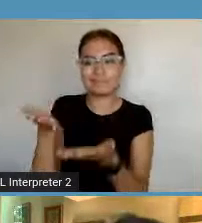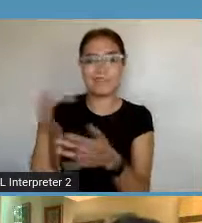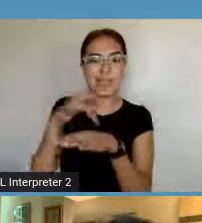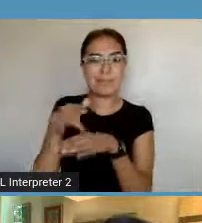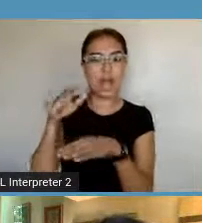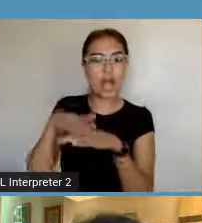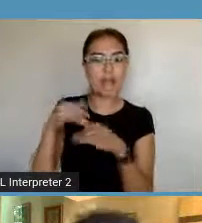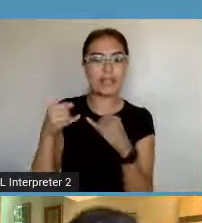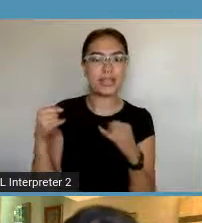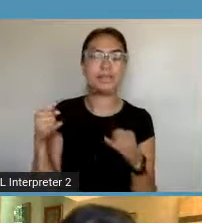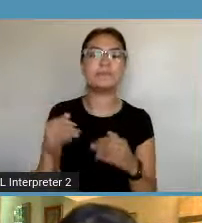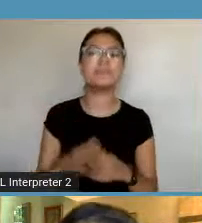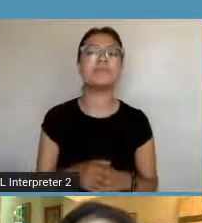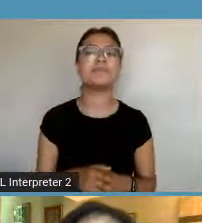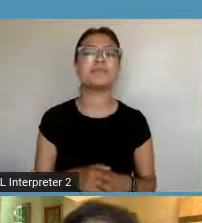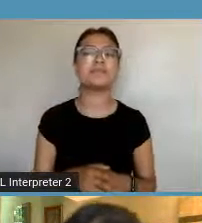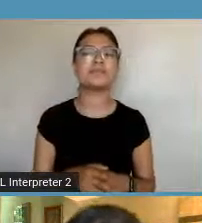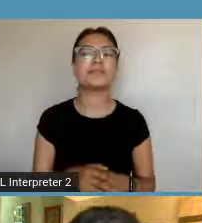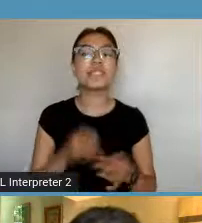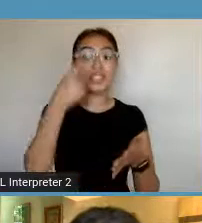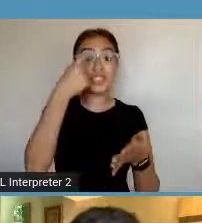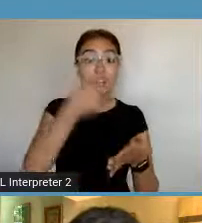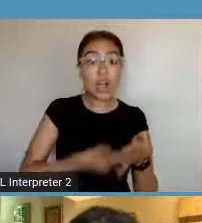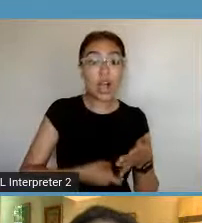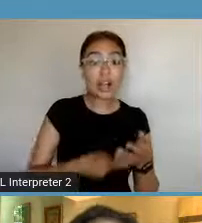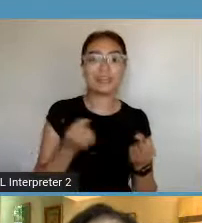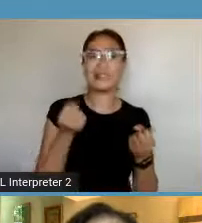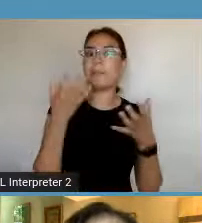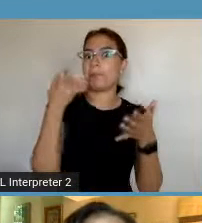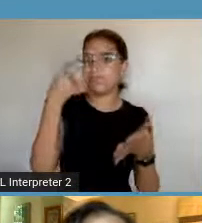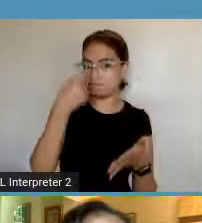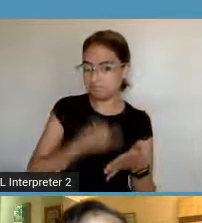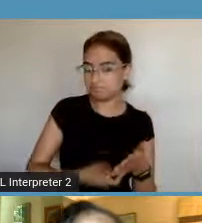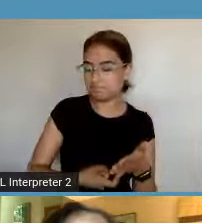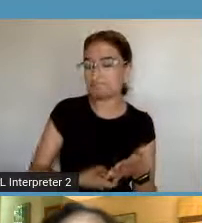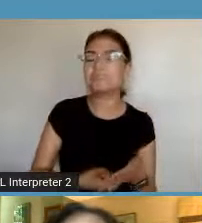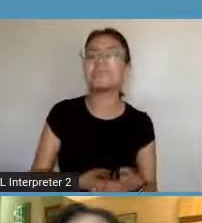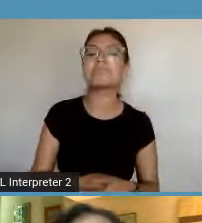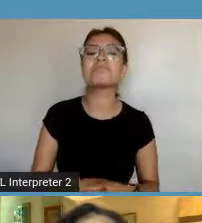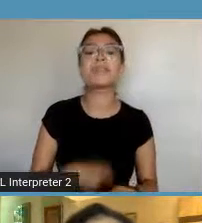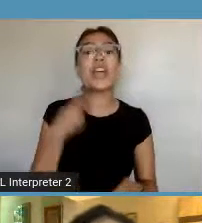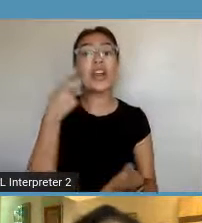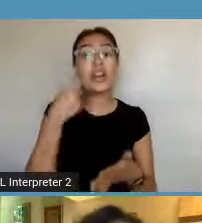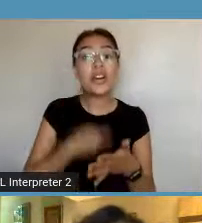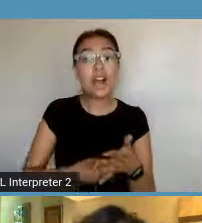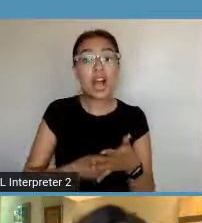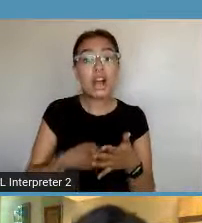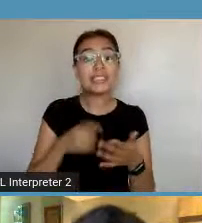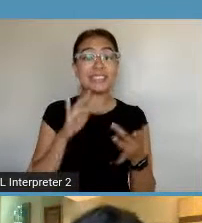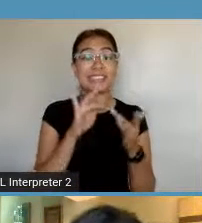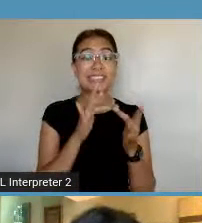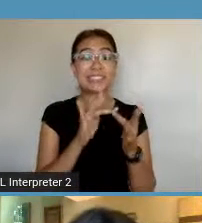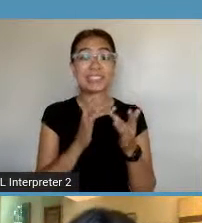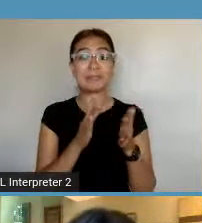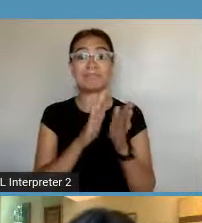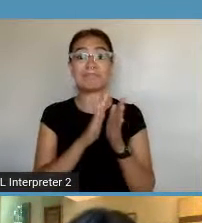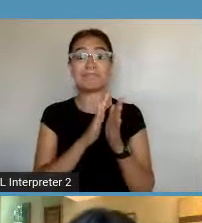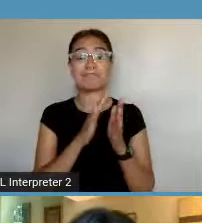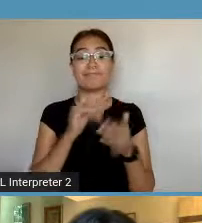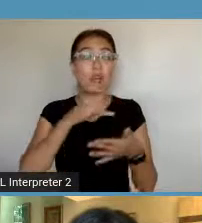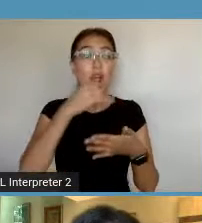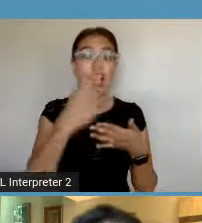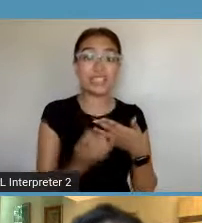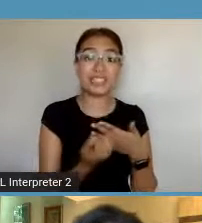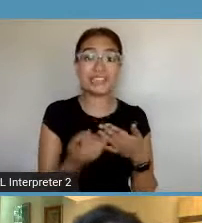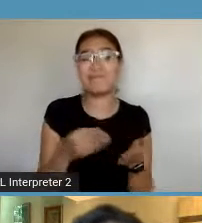think also cost and how much does it cost? So cost digitization projects can be costly. They